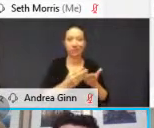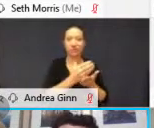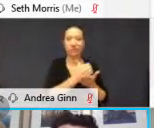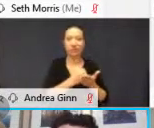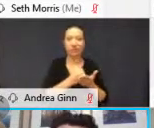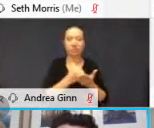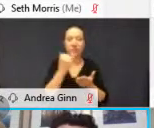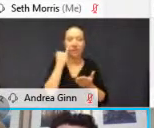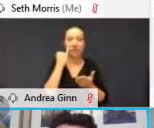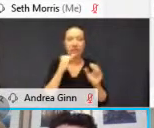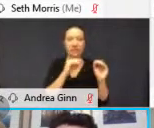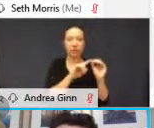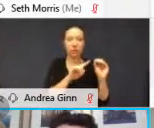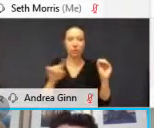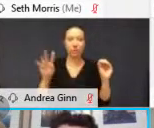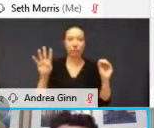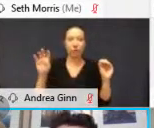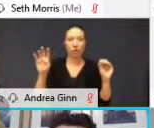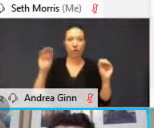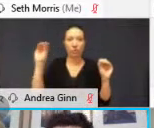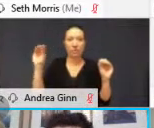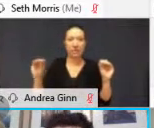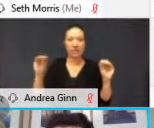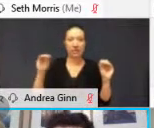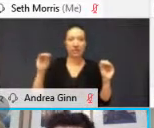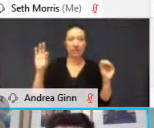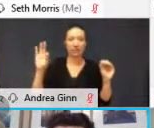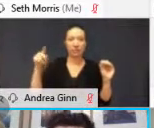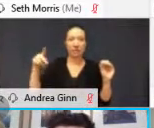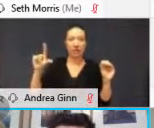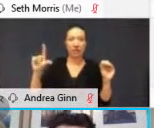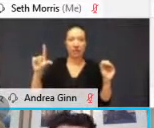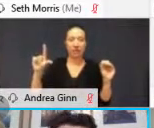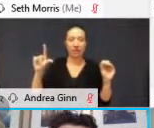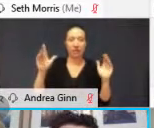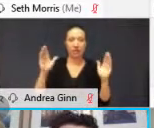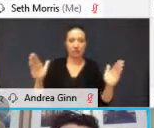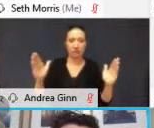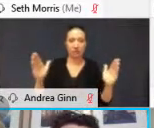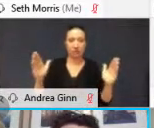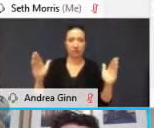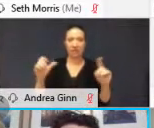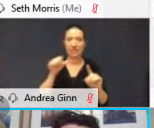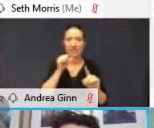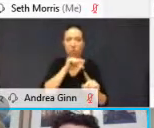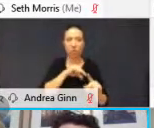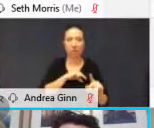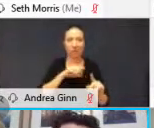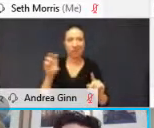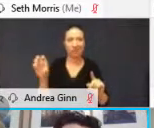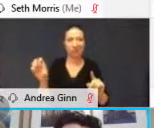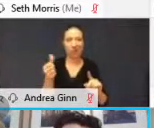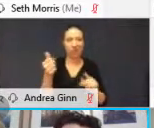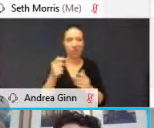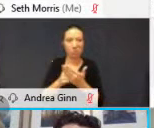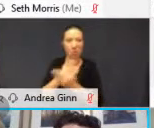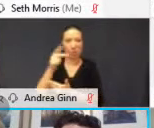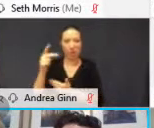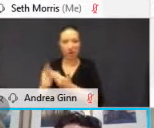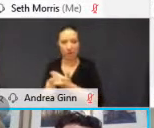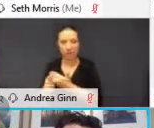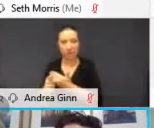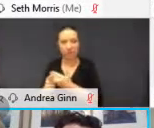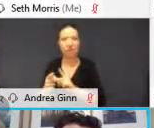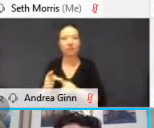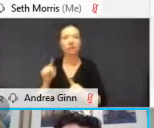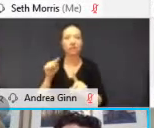and 400% of the federal poverty level and they don't qualify for another coverage program. These tax credits